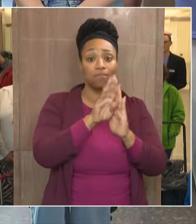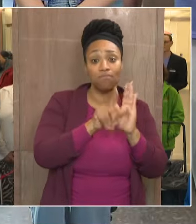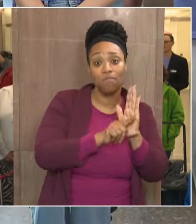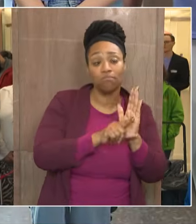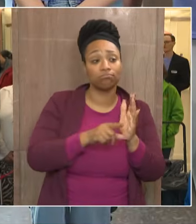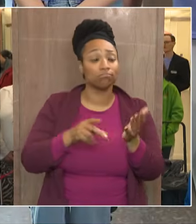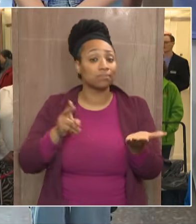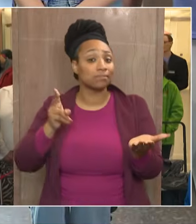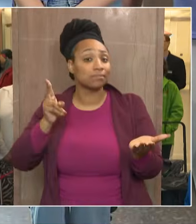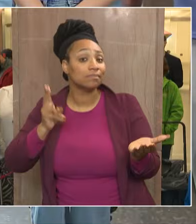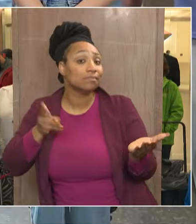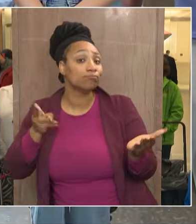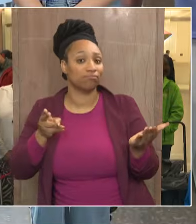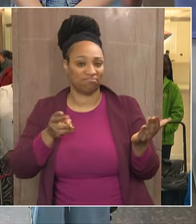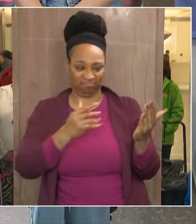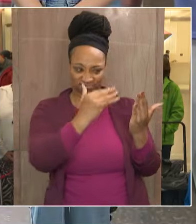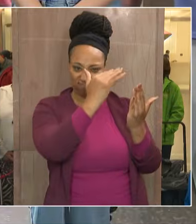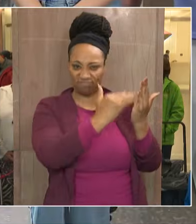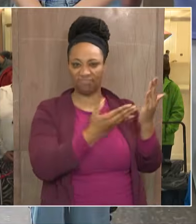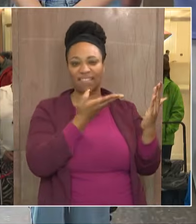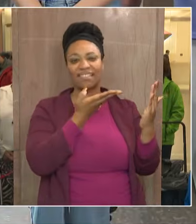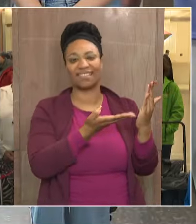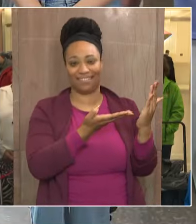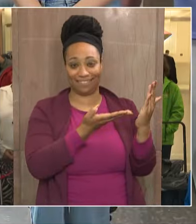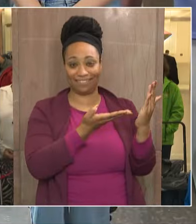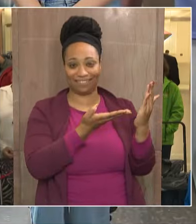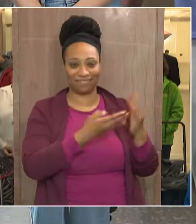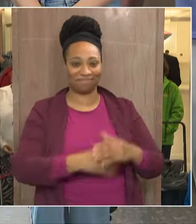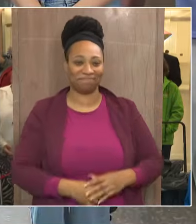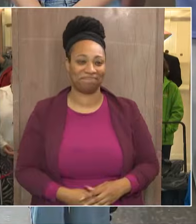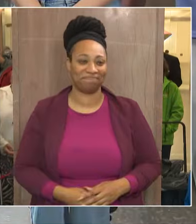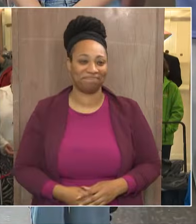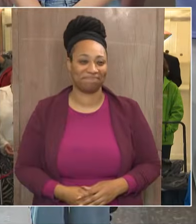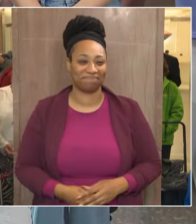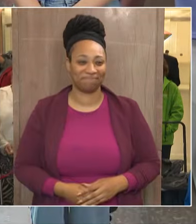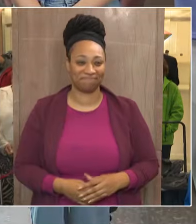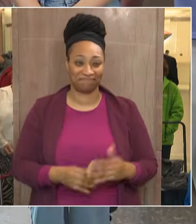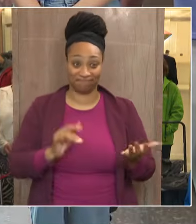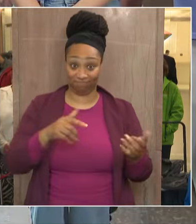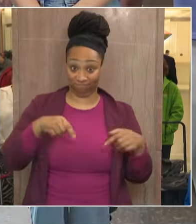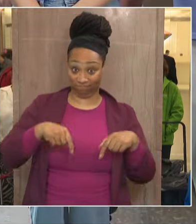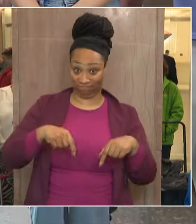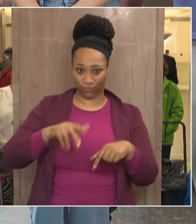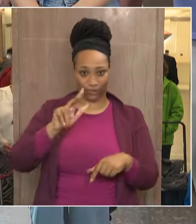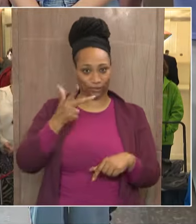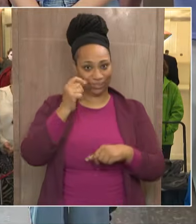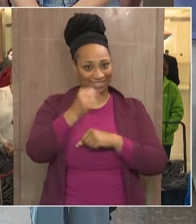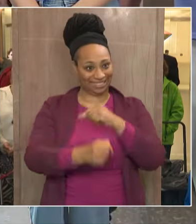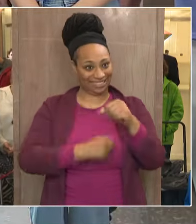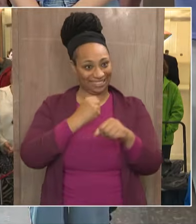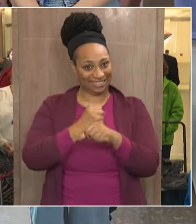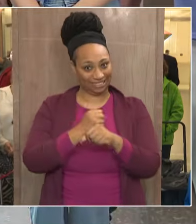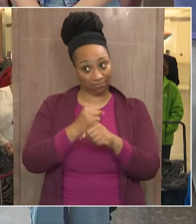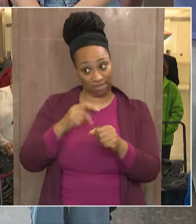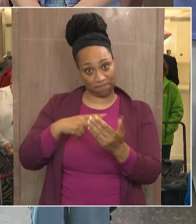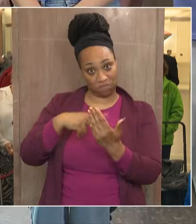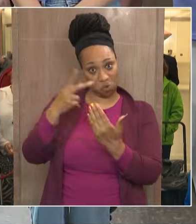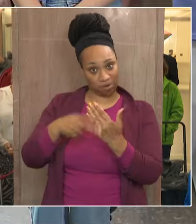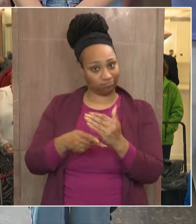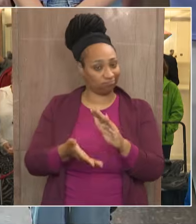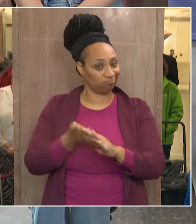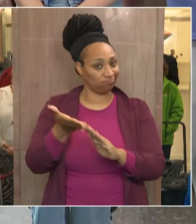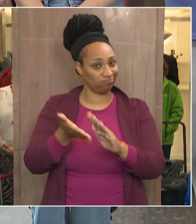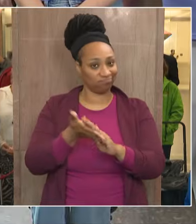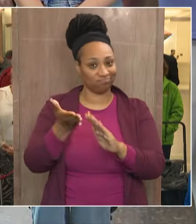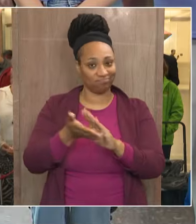grant program. We started it to really activate our streets, our sidewalks, our alleyways, our plazas, our parks, because